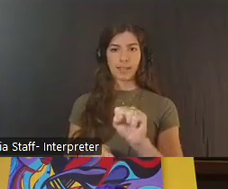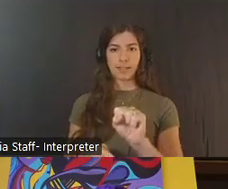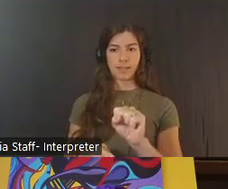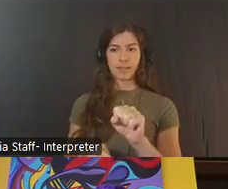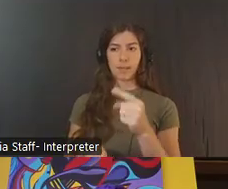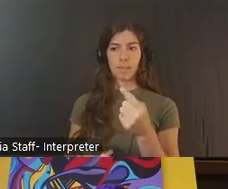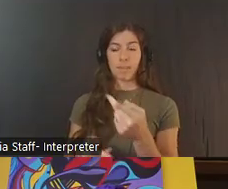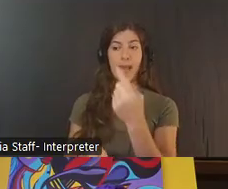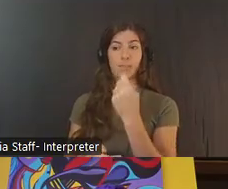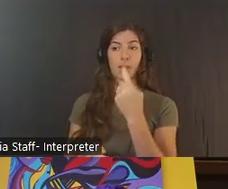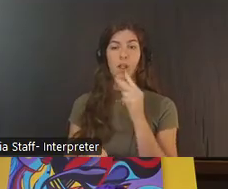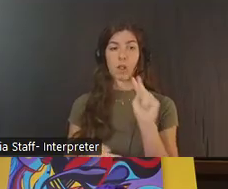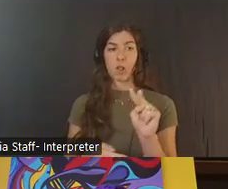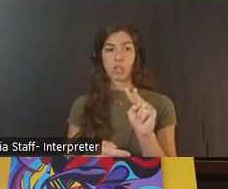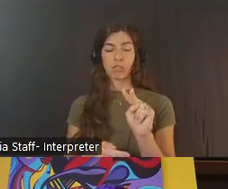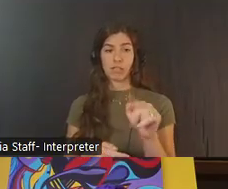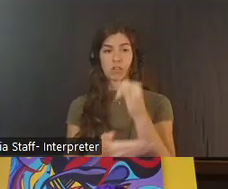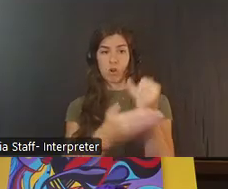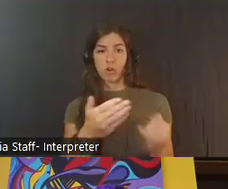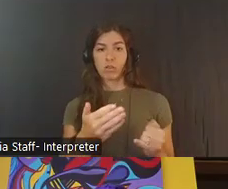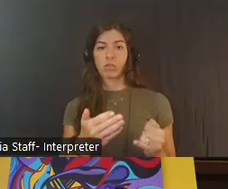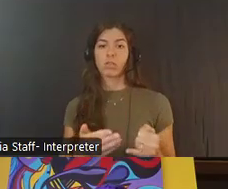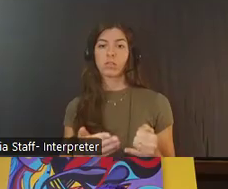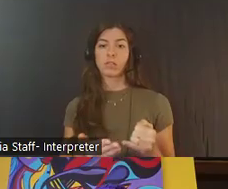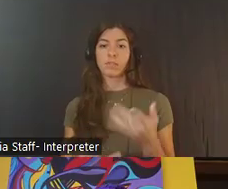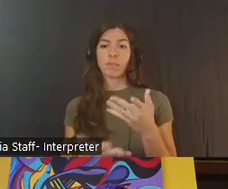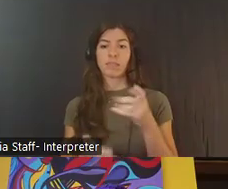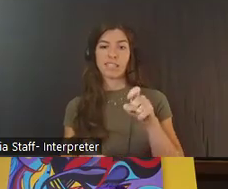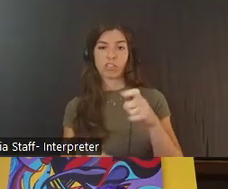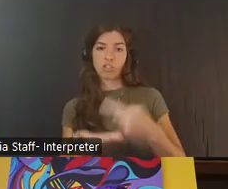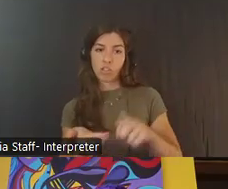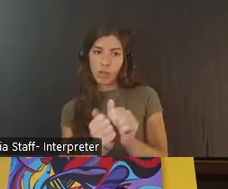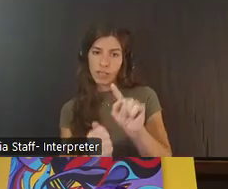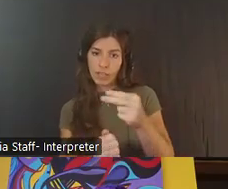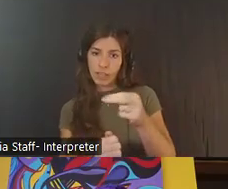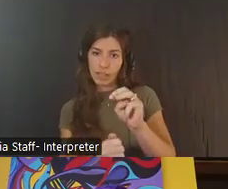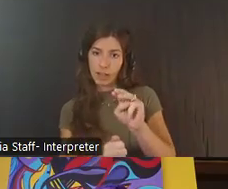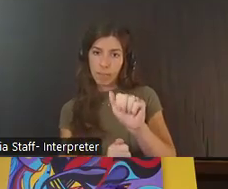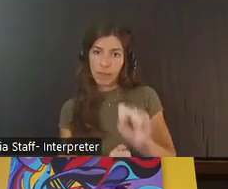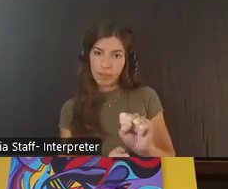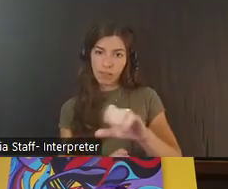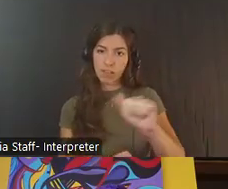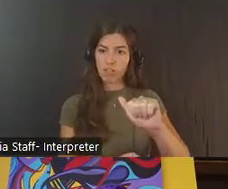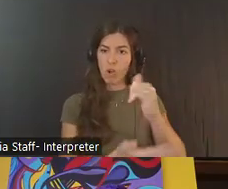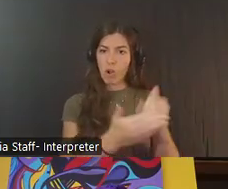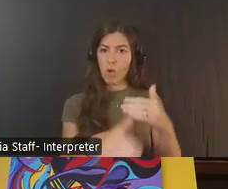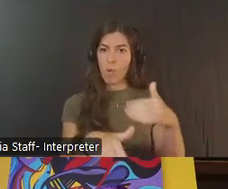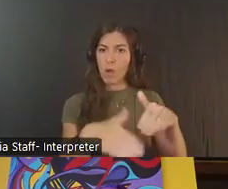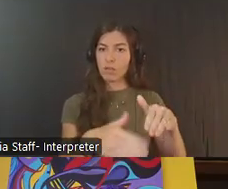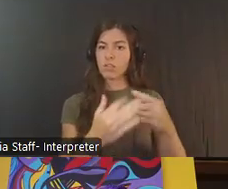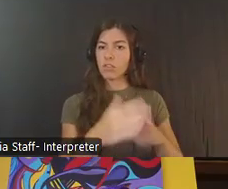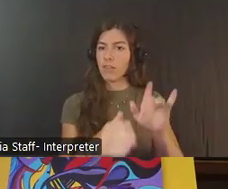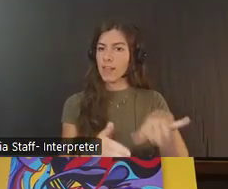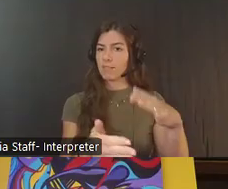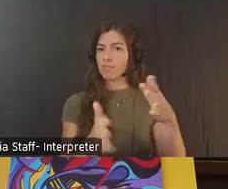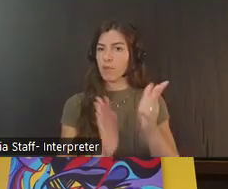the art walk, it sounds like maybe I should check in with Thomas and anyone else from Art Walk, and maybe we can start that conversation separately,